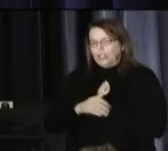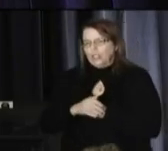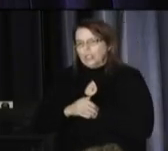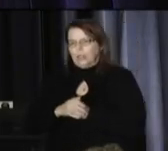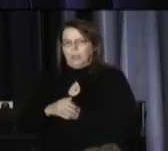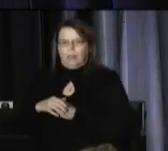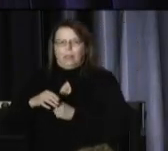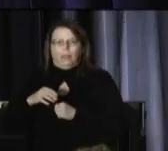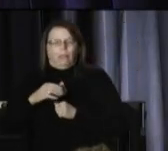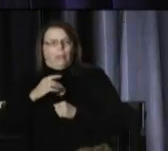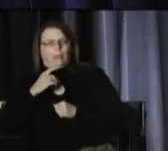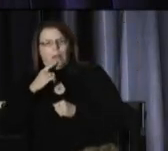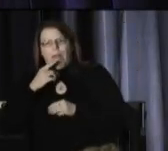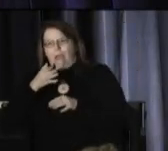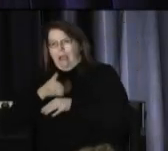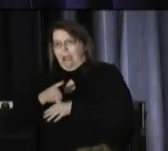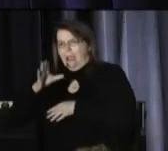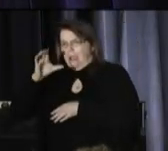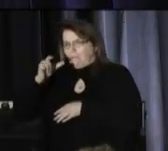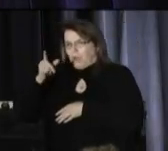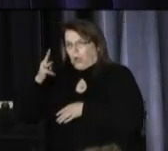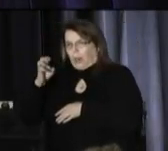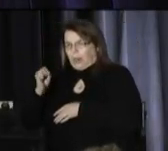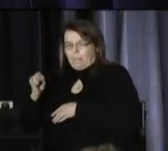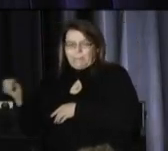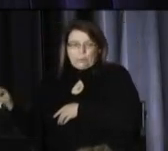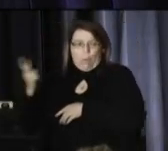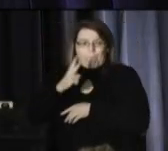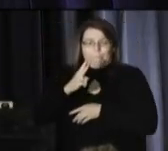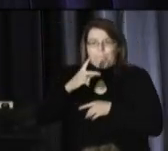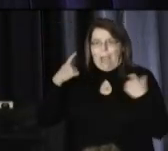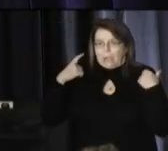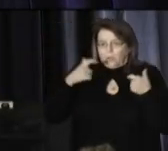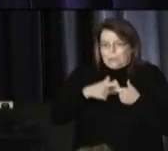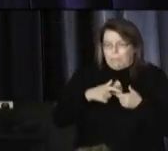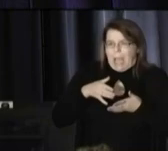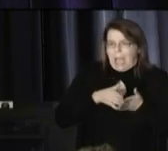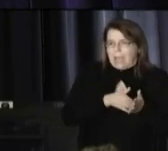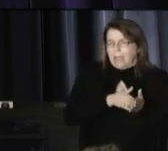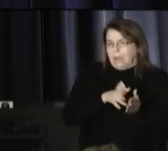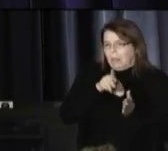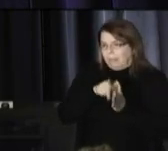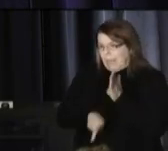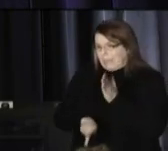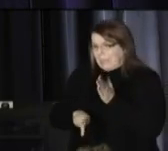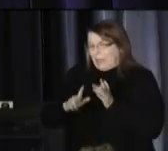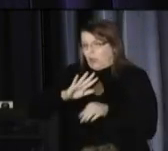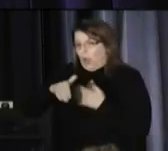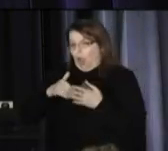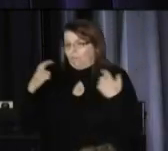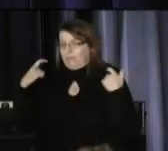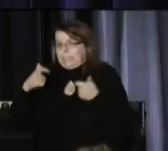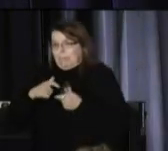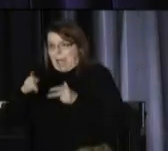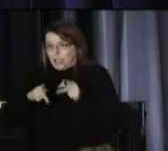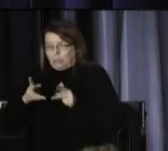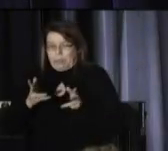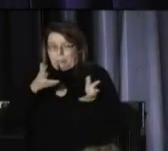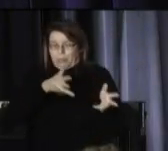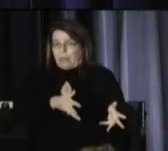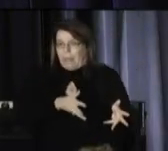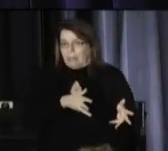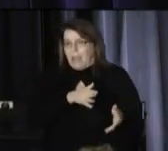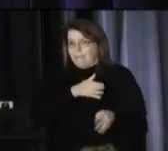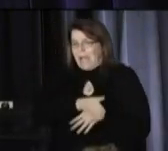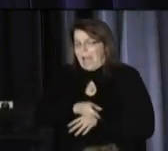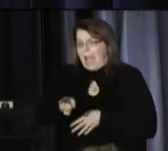said, after Columbus returned to Spain. They killed the contingency of Spaniards he left behind after they burned down the